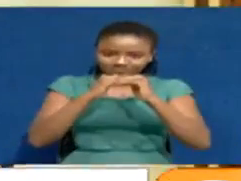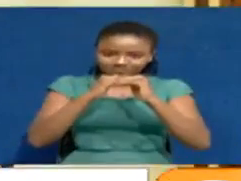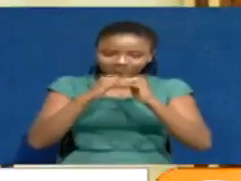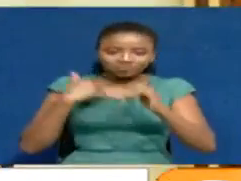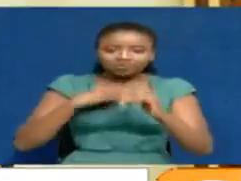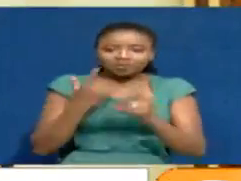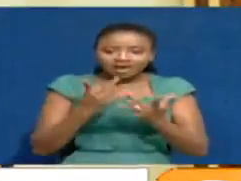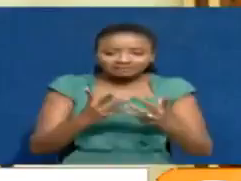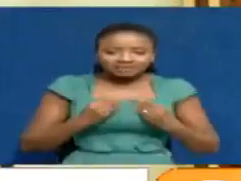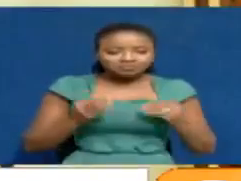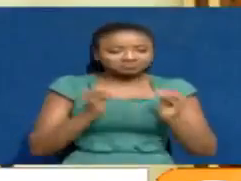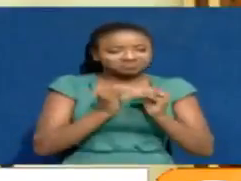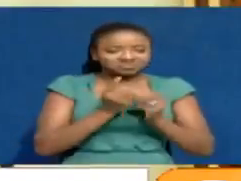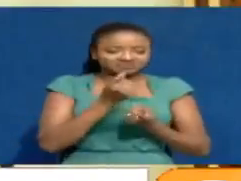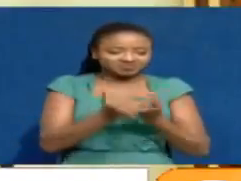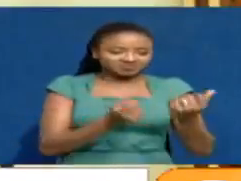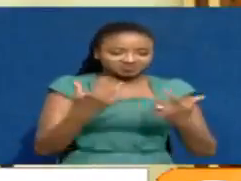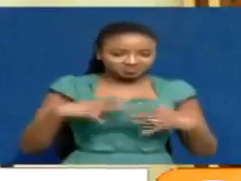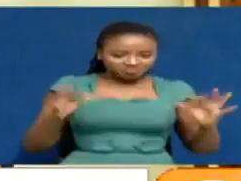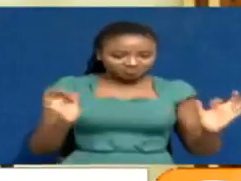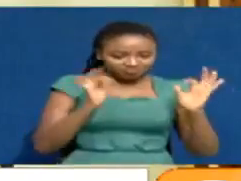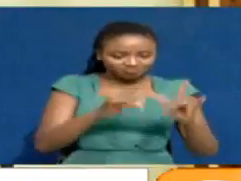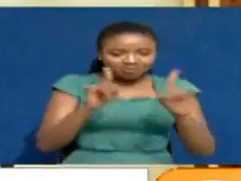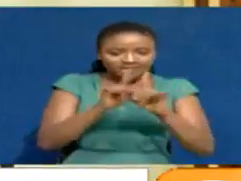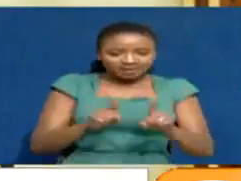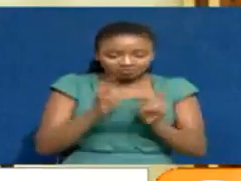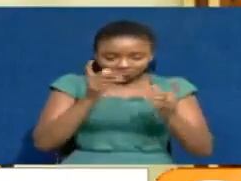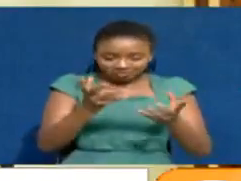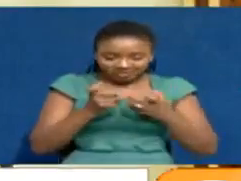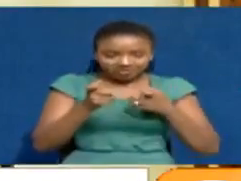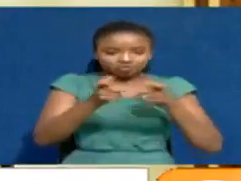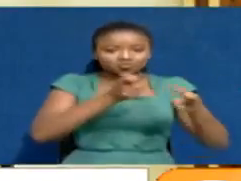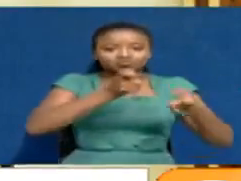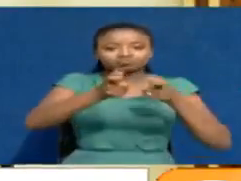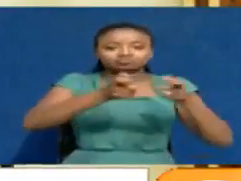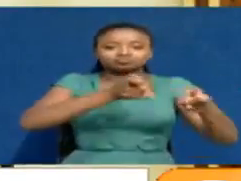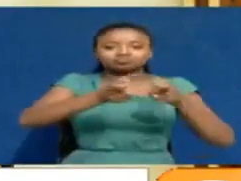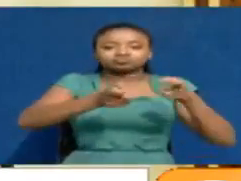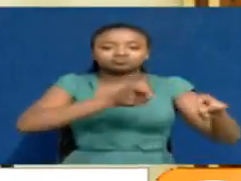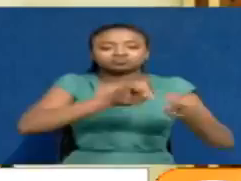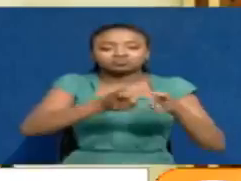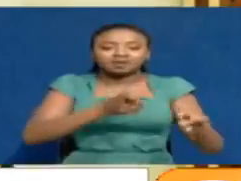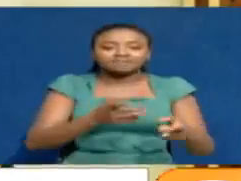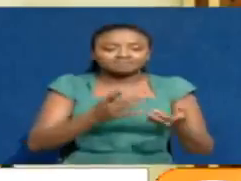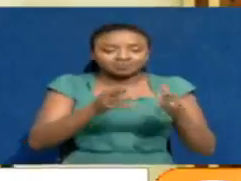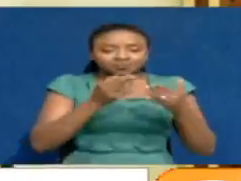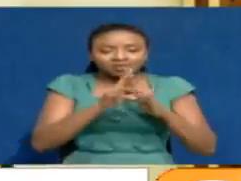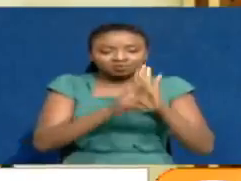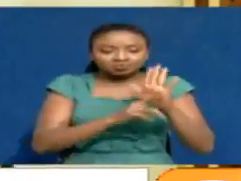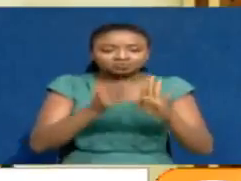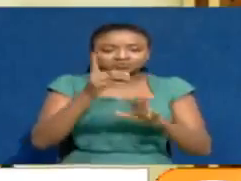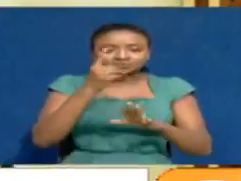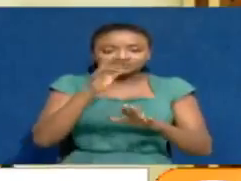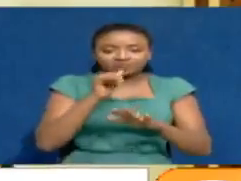We allow meeting of smaller numbers and with a regulated form of compliance with the